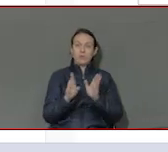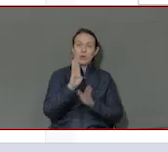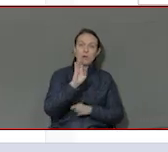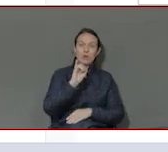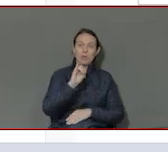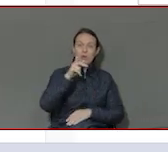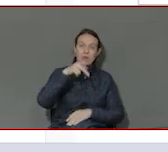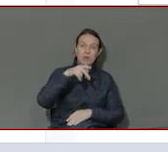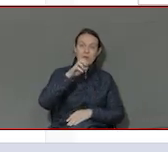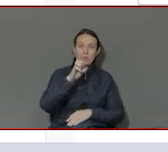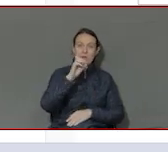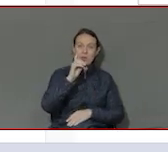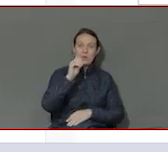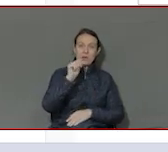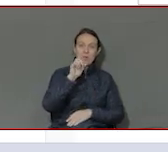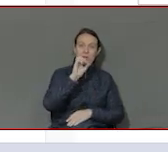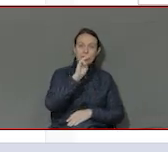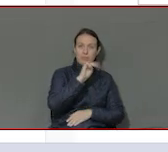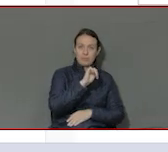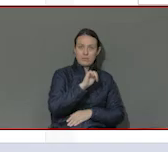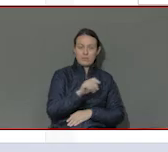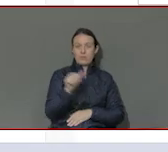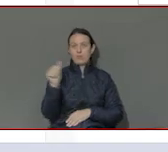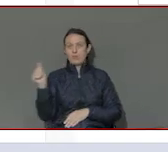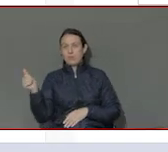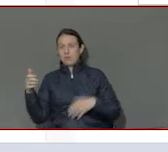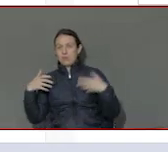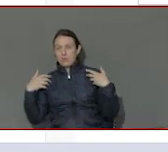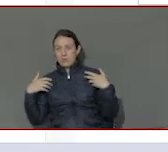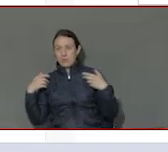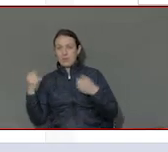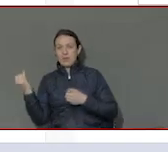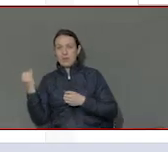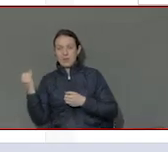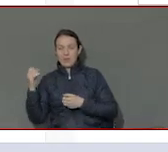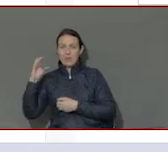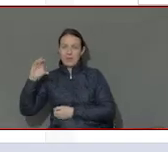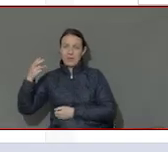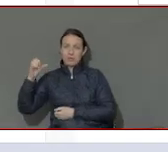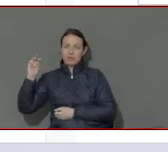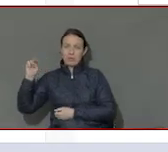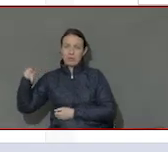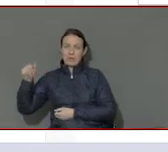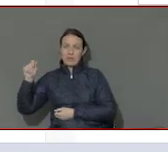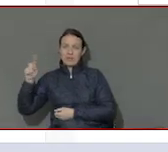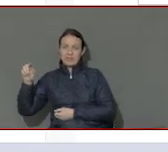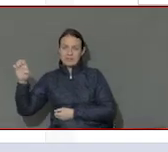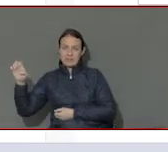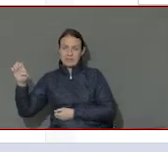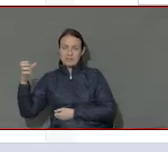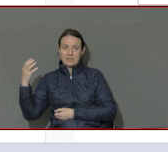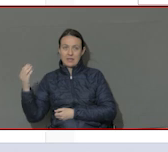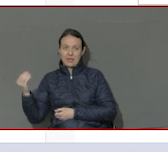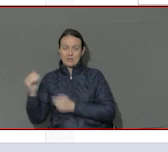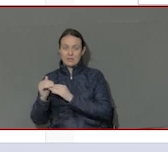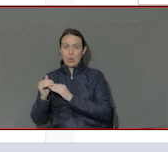Bipedalism. Then for other primates, which is a chimpanzee, they will have what? They will have a